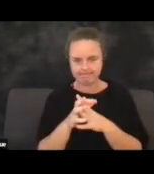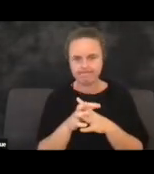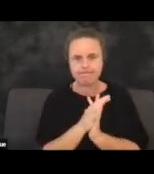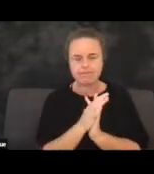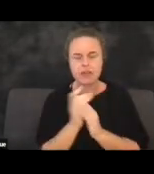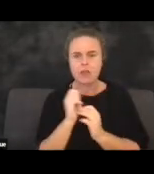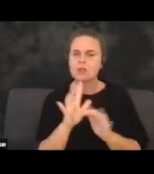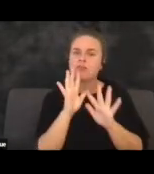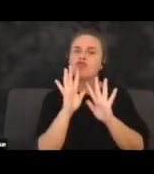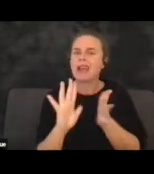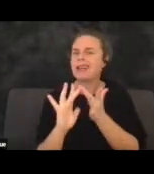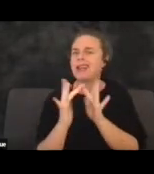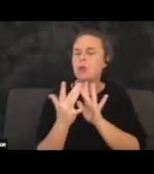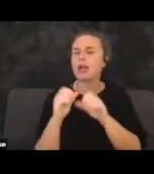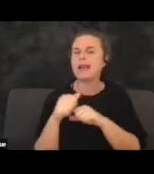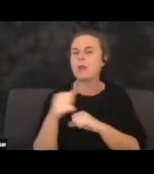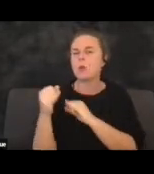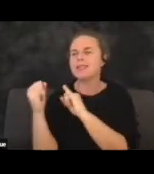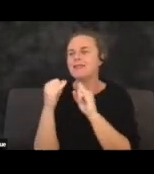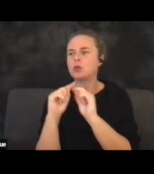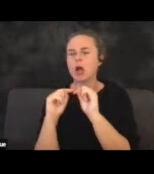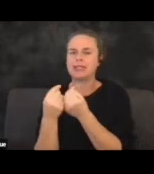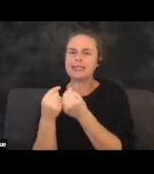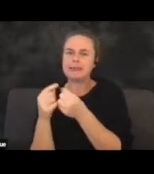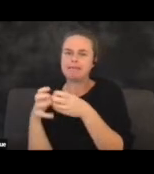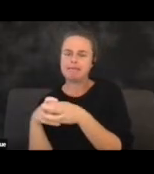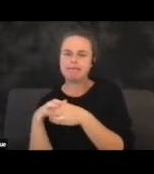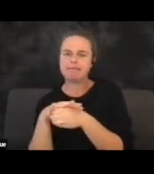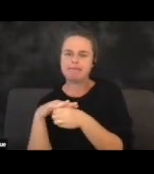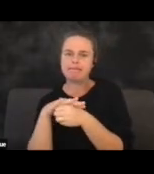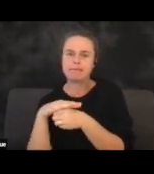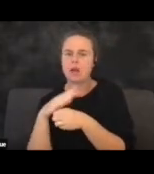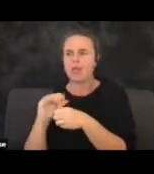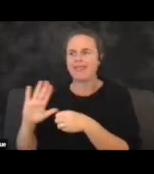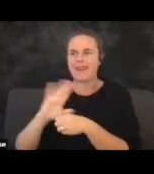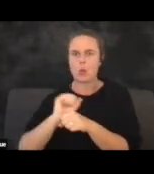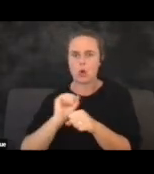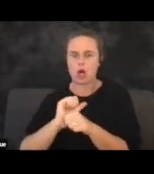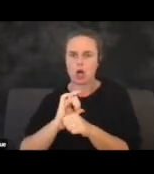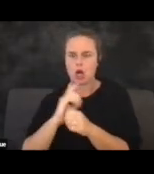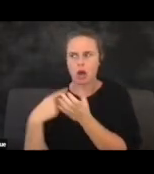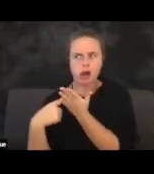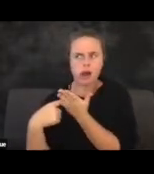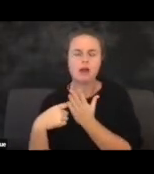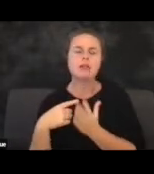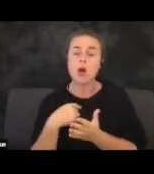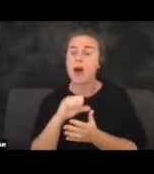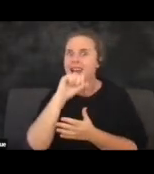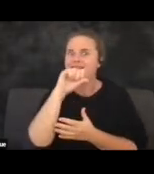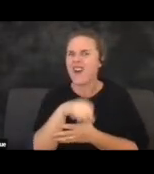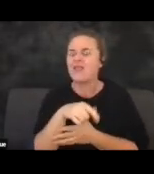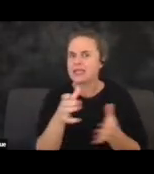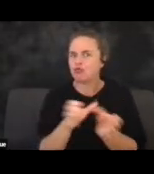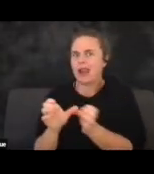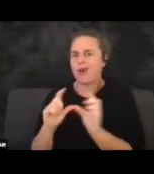fantastic networking just within the individuals in our team on the work that they're doing. So I loved this exercise